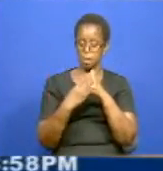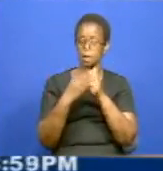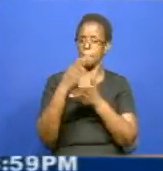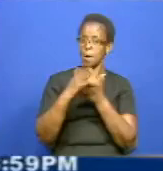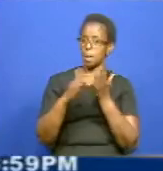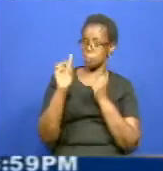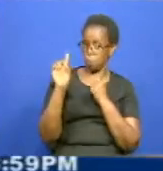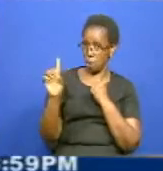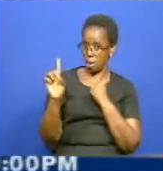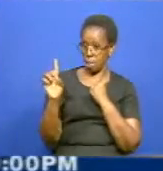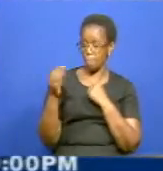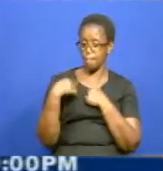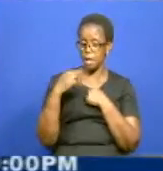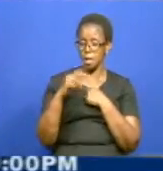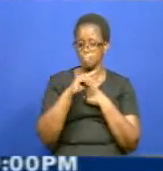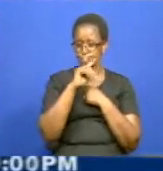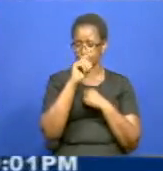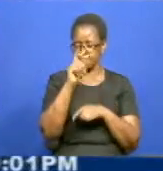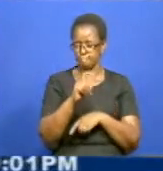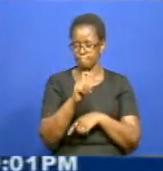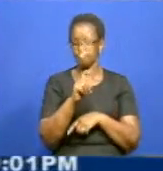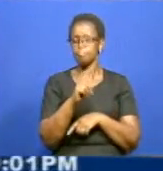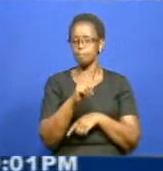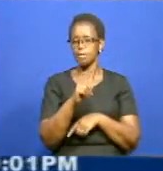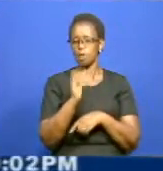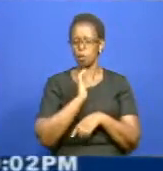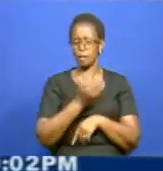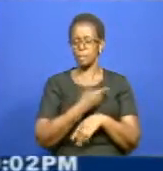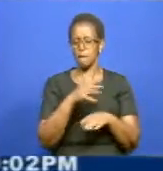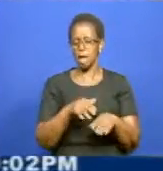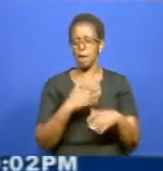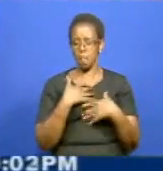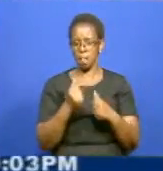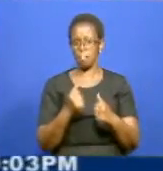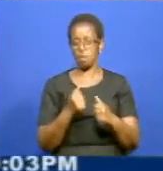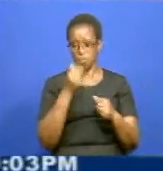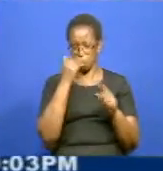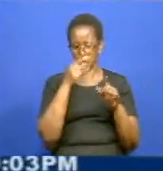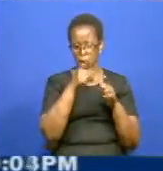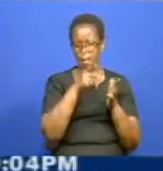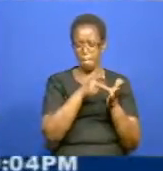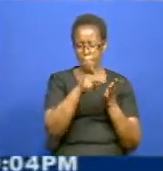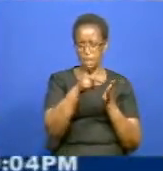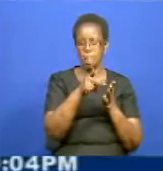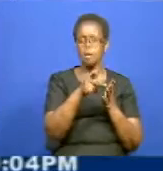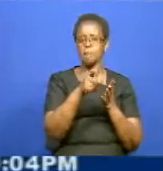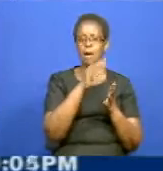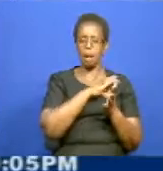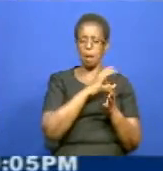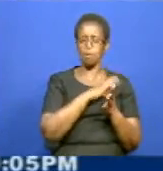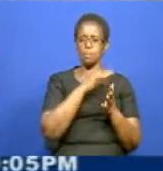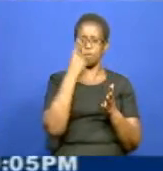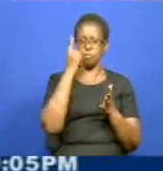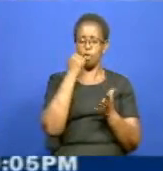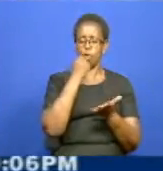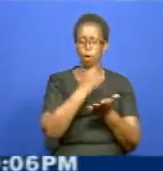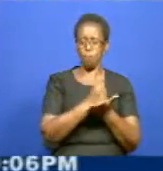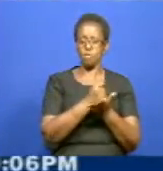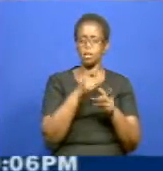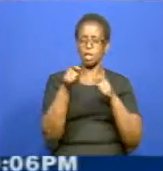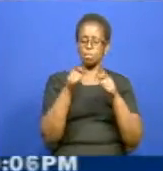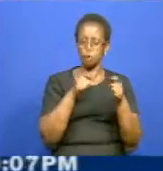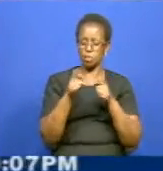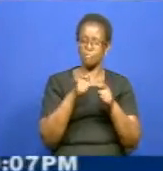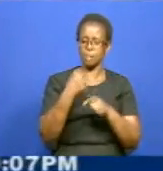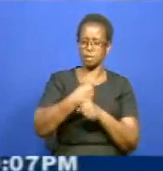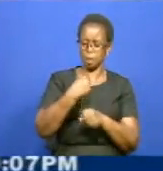Standing Committee on Health regarding payment of allowances to office administrative personnel working in the health sector